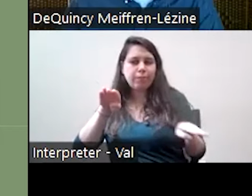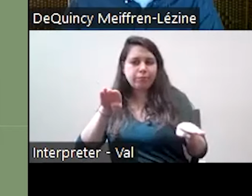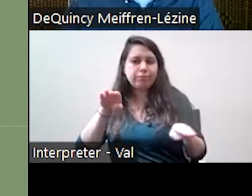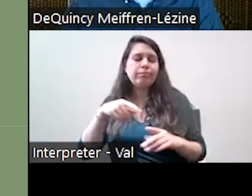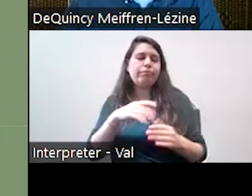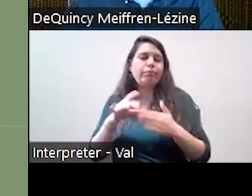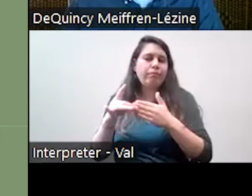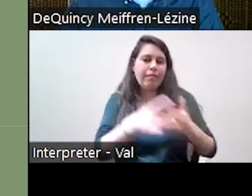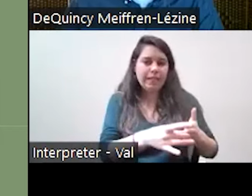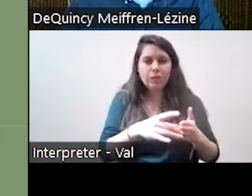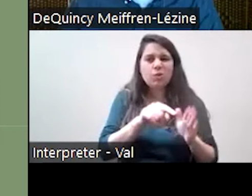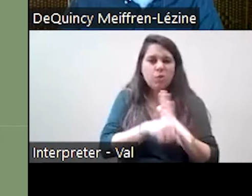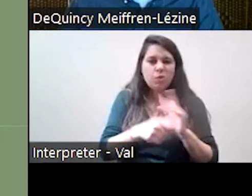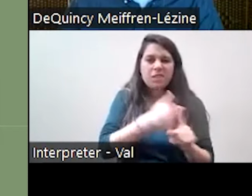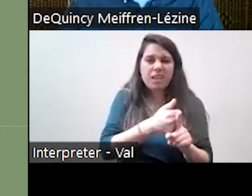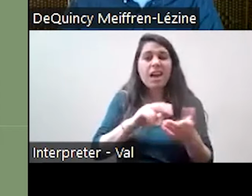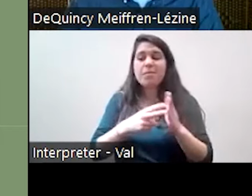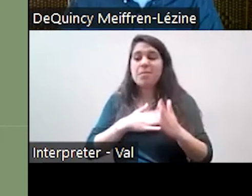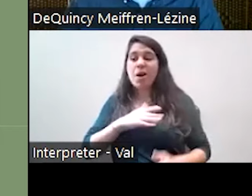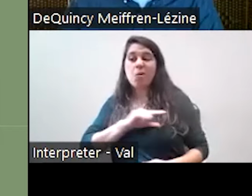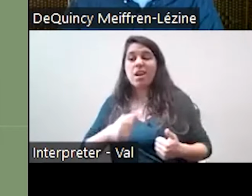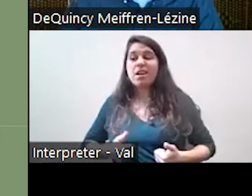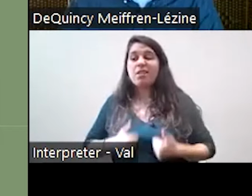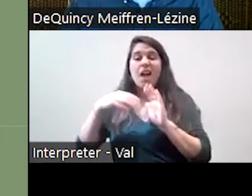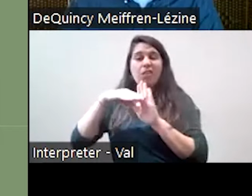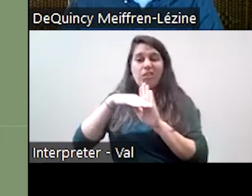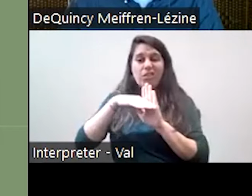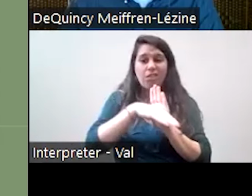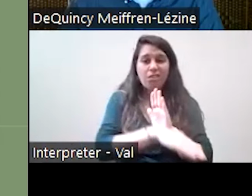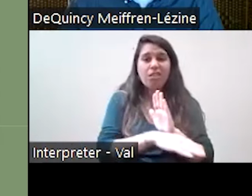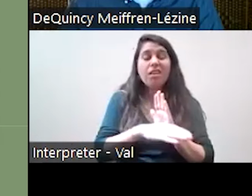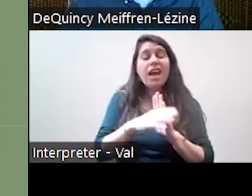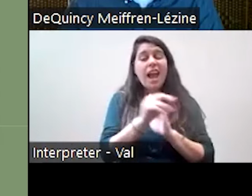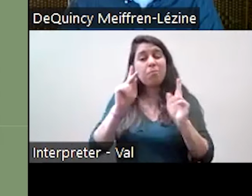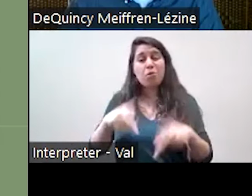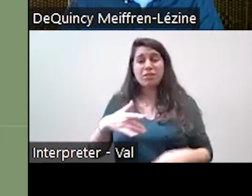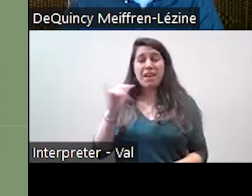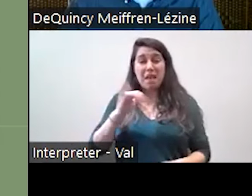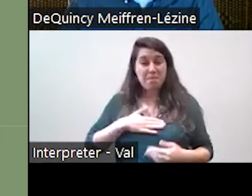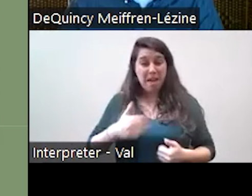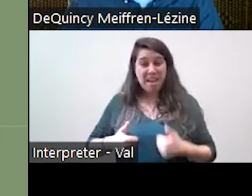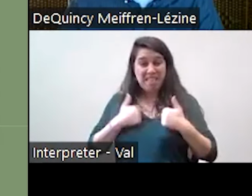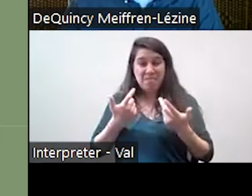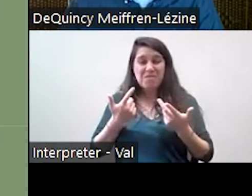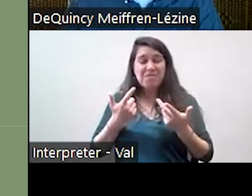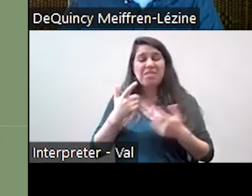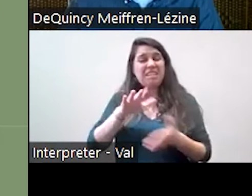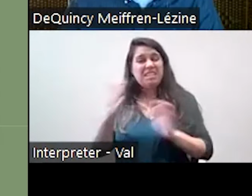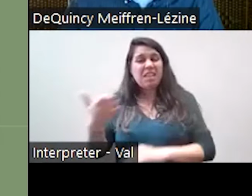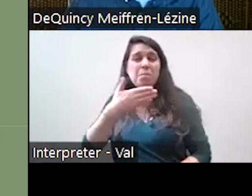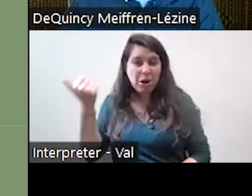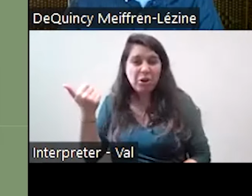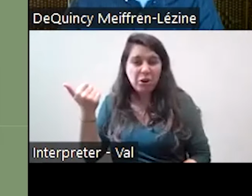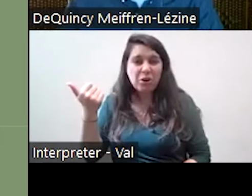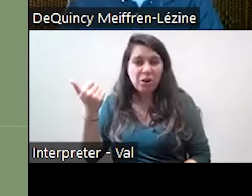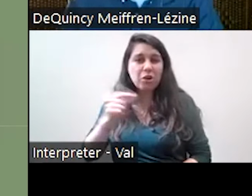has deteriorated to the point that they feel like death is preferable to their life, in which case their quality of